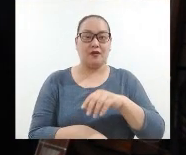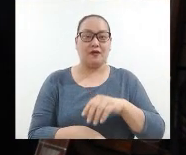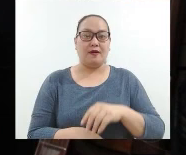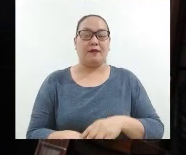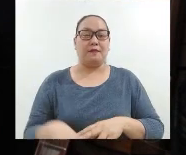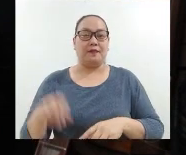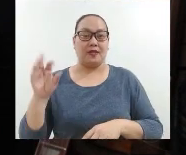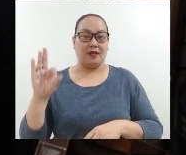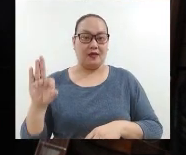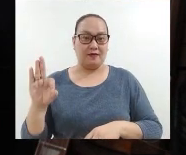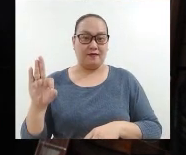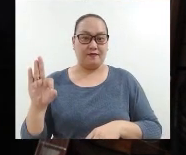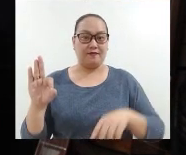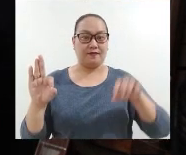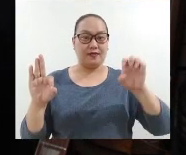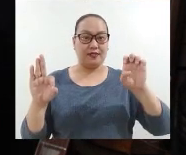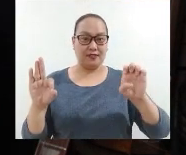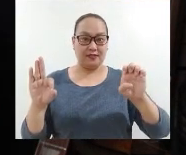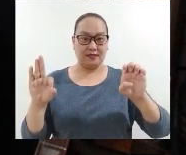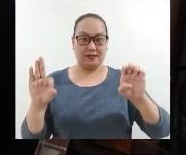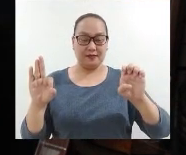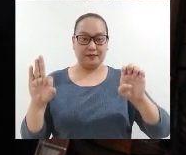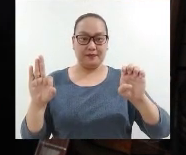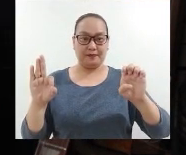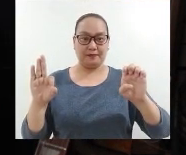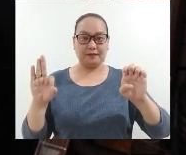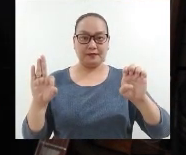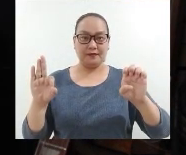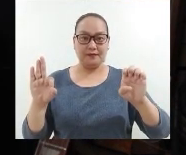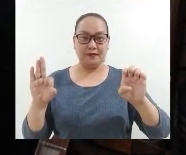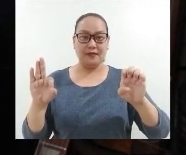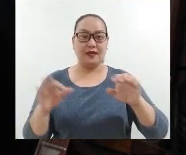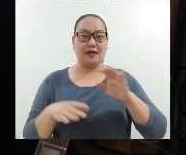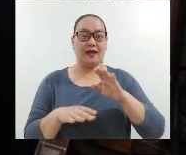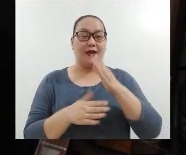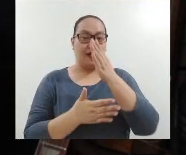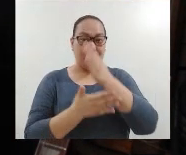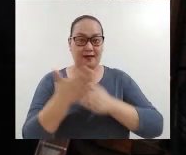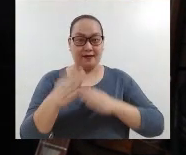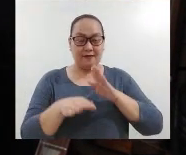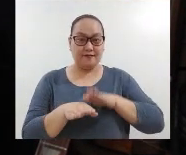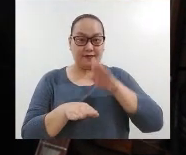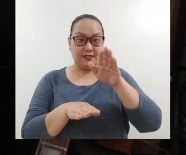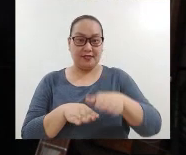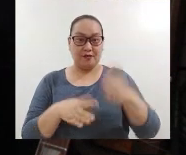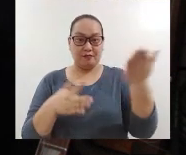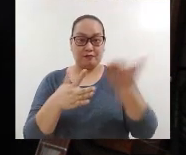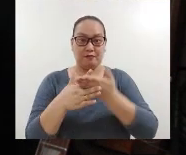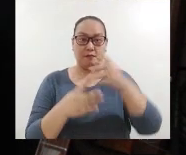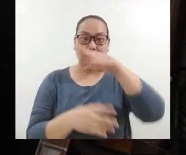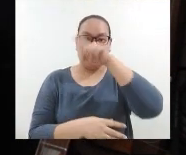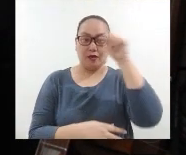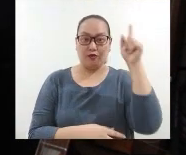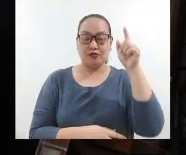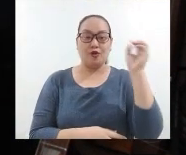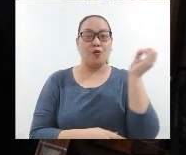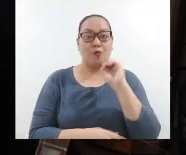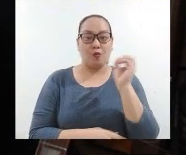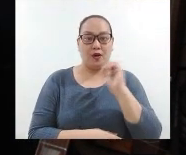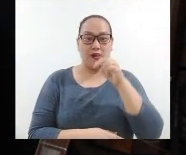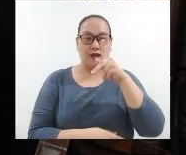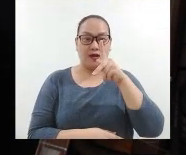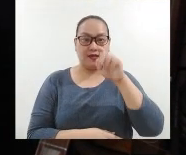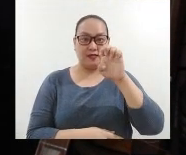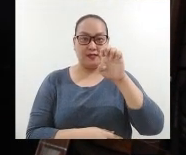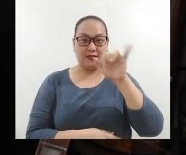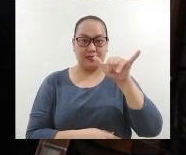F and E is half step in interval because there is no